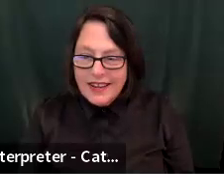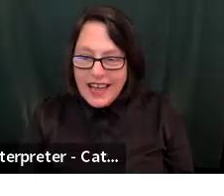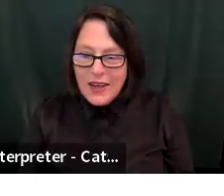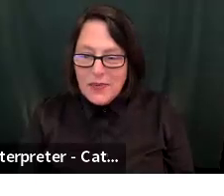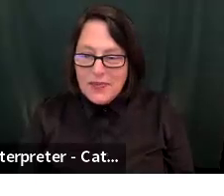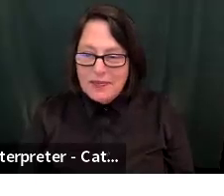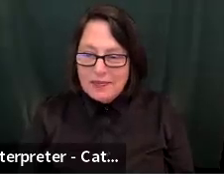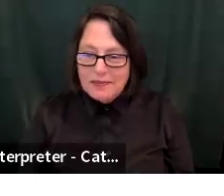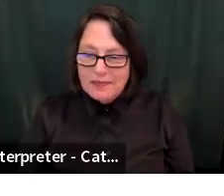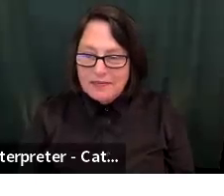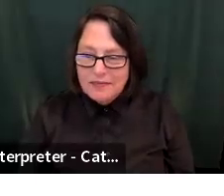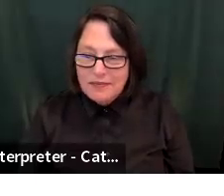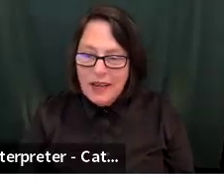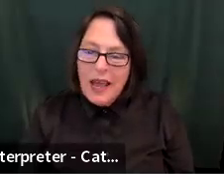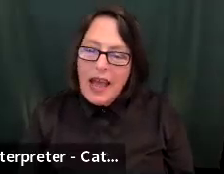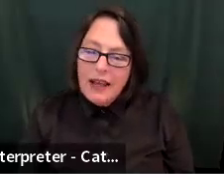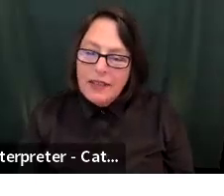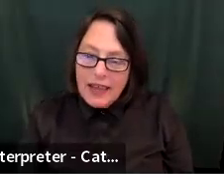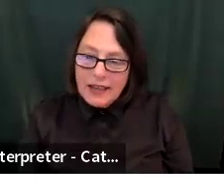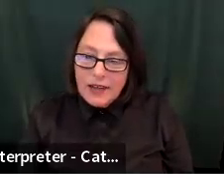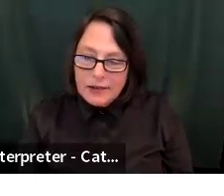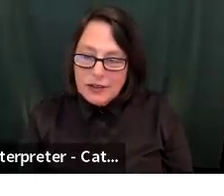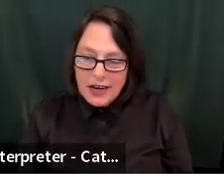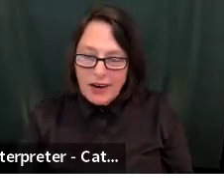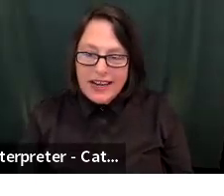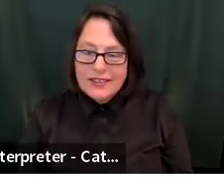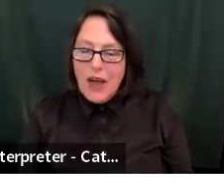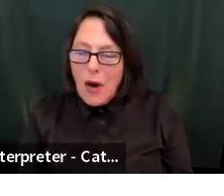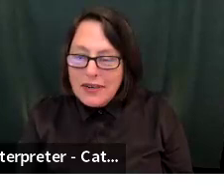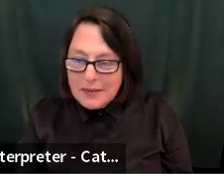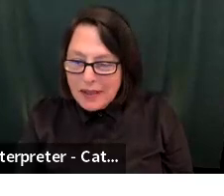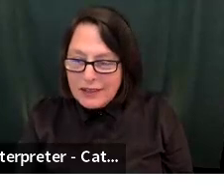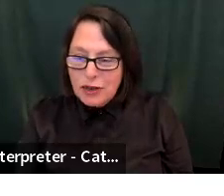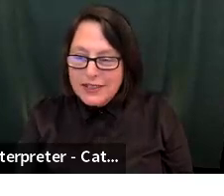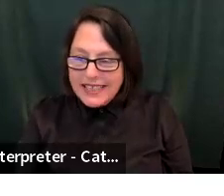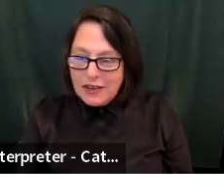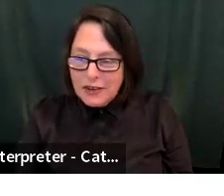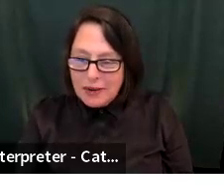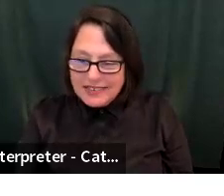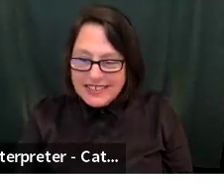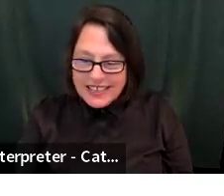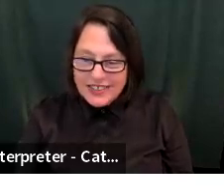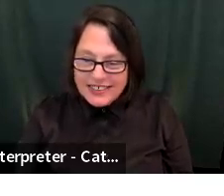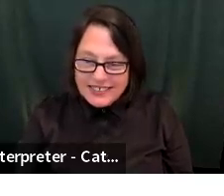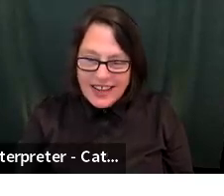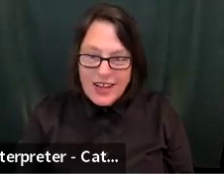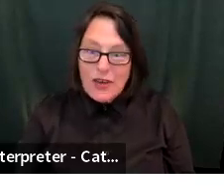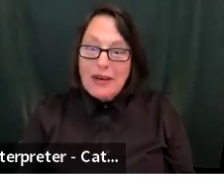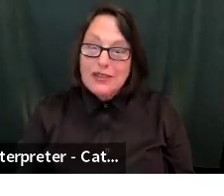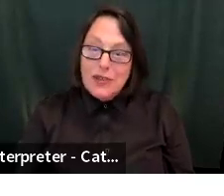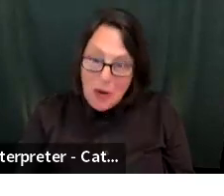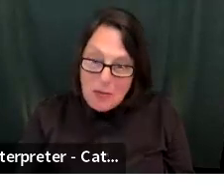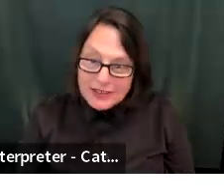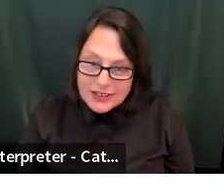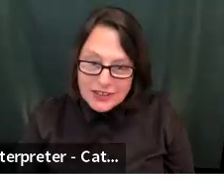Perfect. Hello. And thank you, Sherry. It's always a pleasure to hear your presentations. You